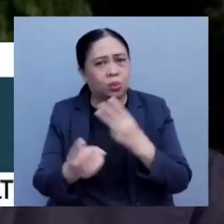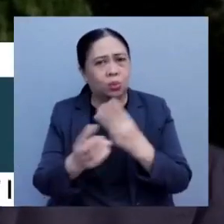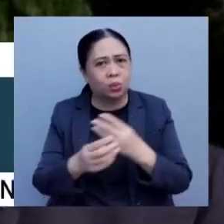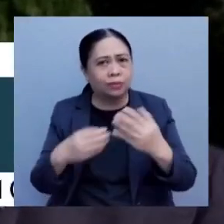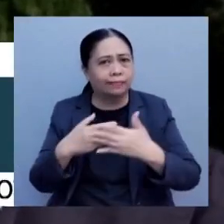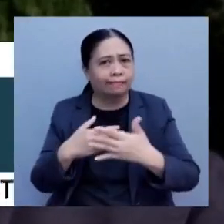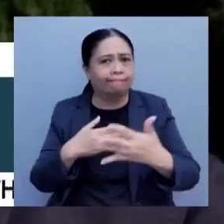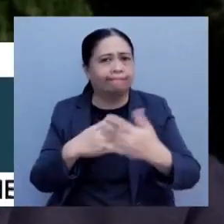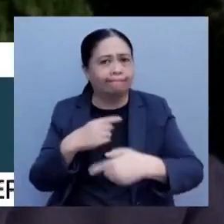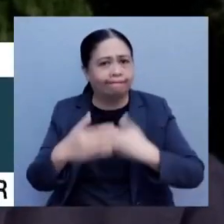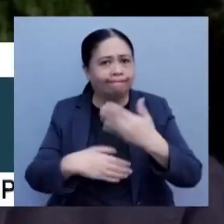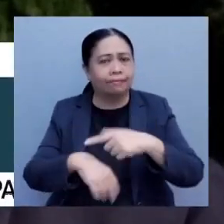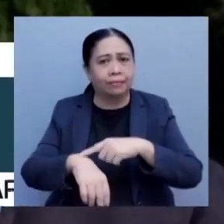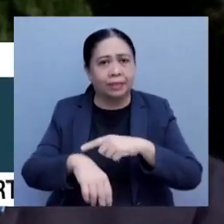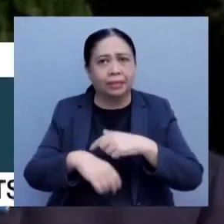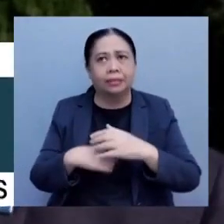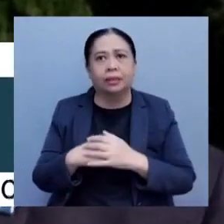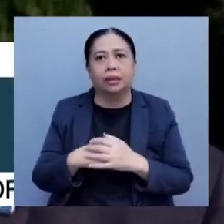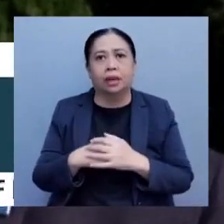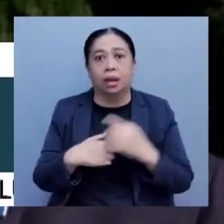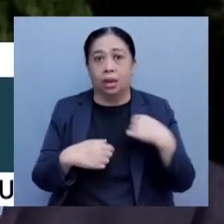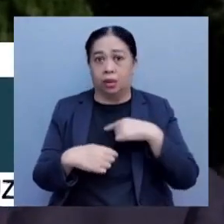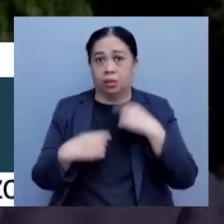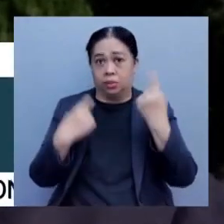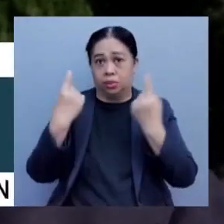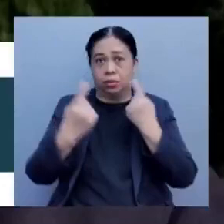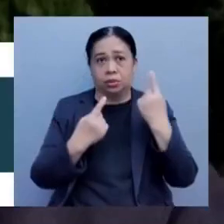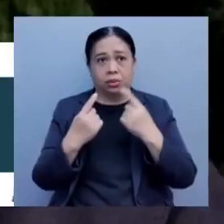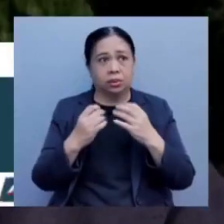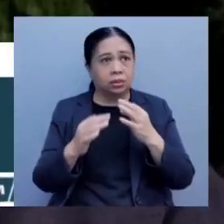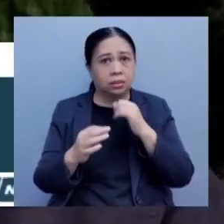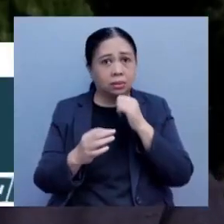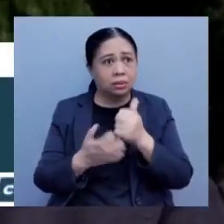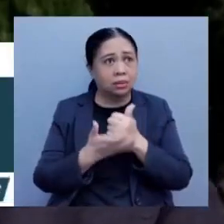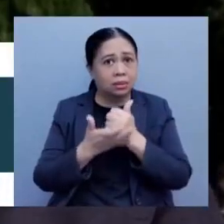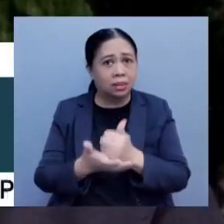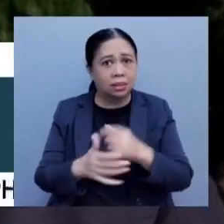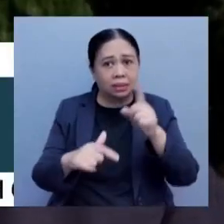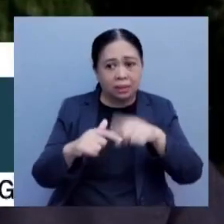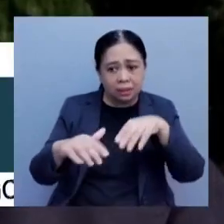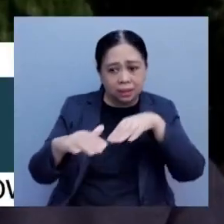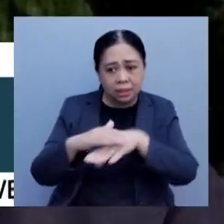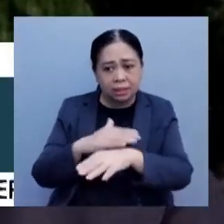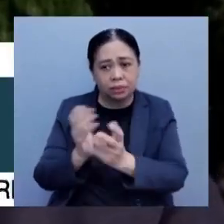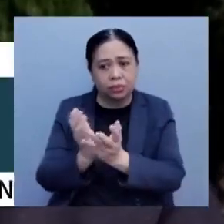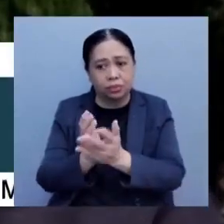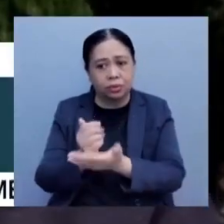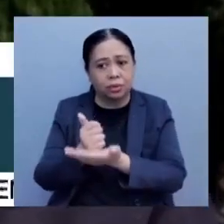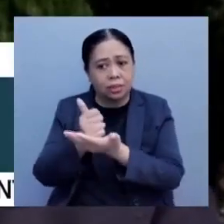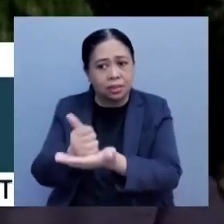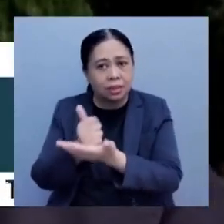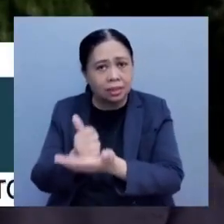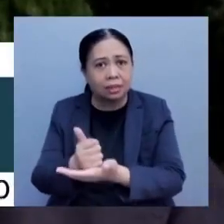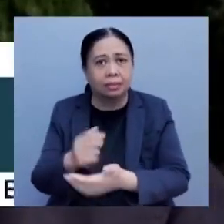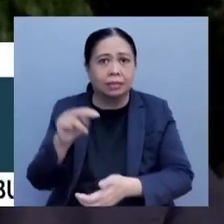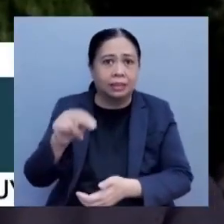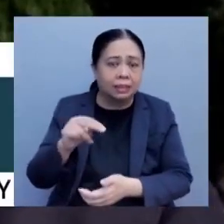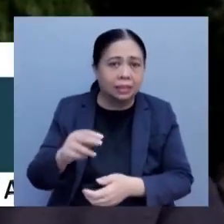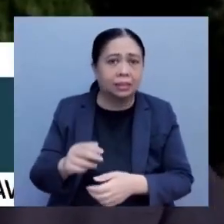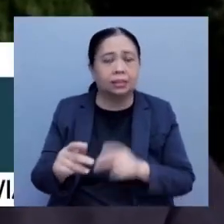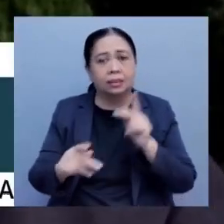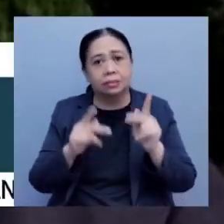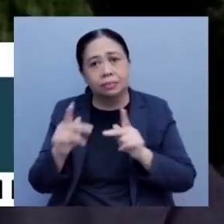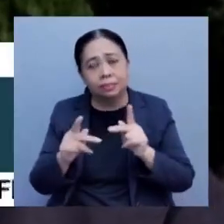on. And I think our concern is that unless we're able to access those communities, the people that are in need, the civilian